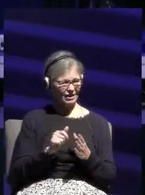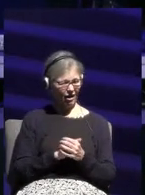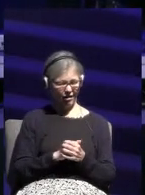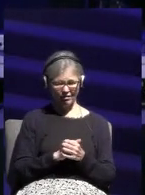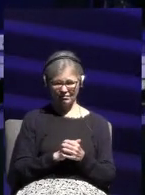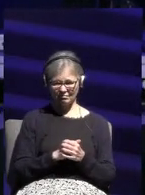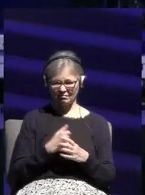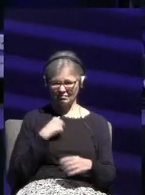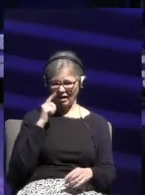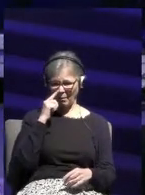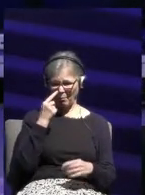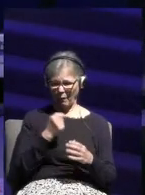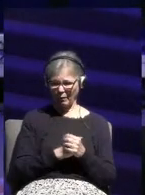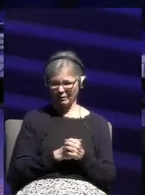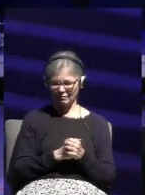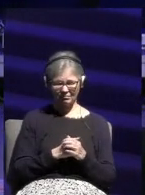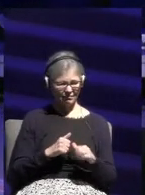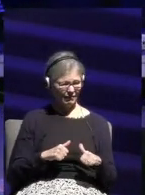Is this really the life?